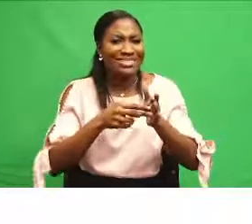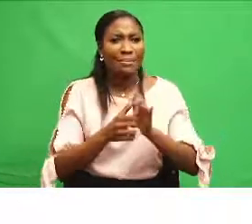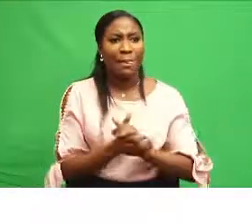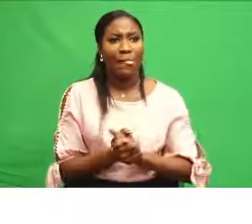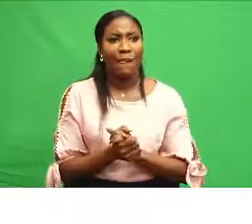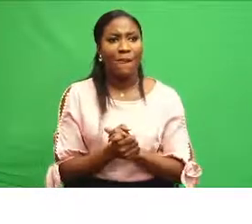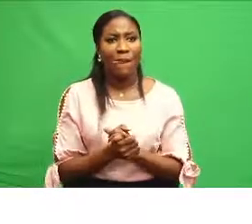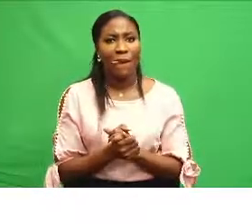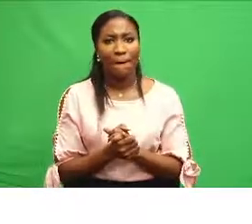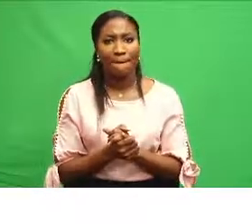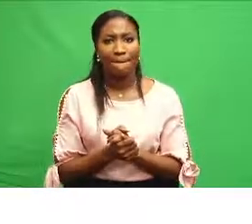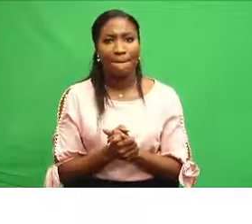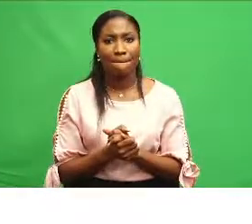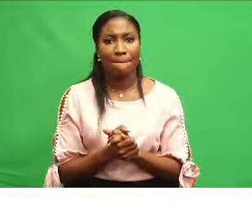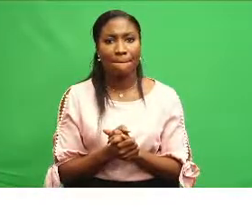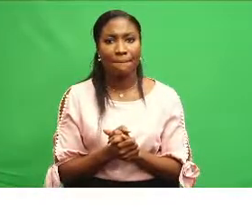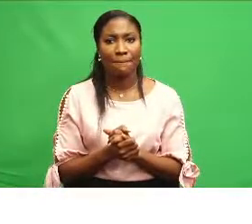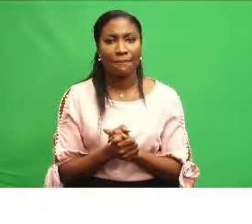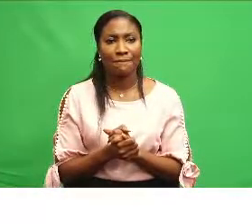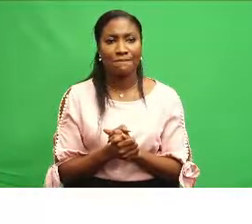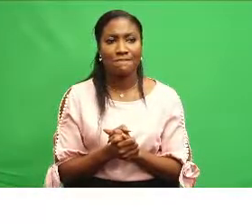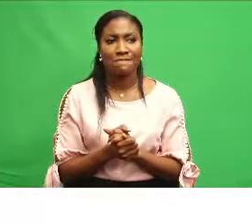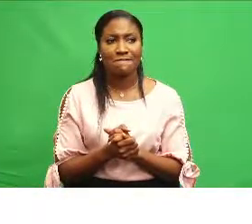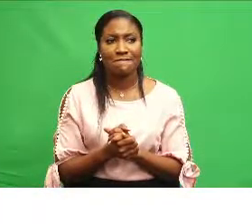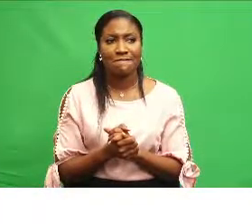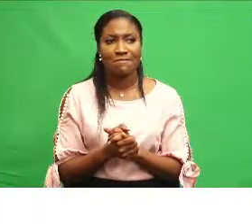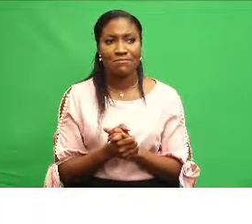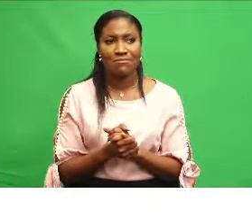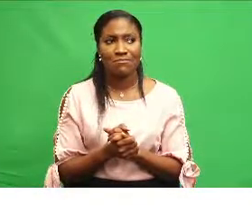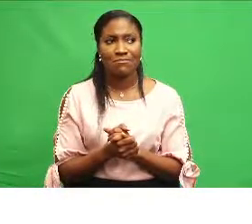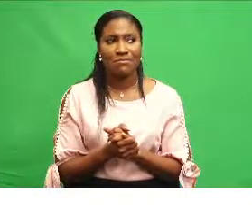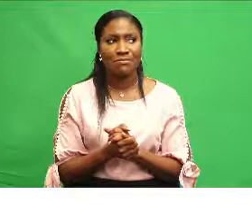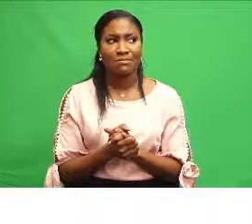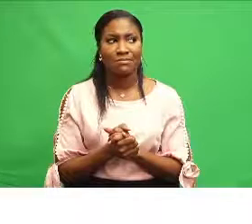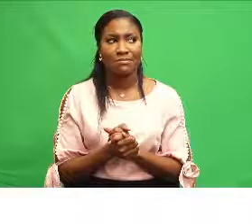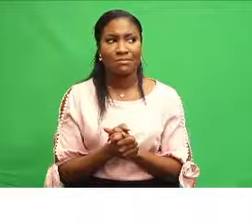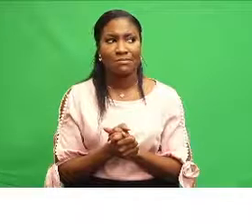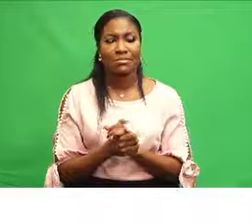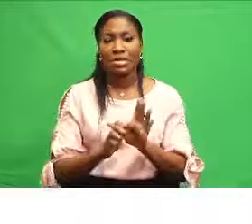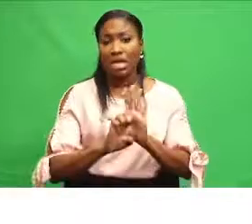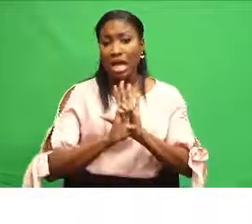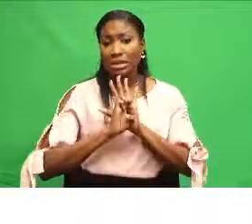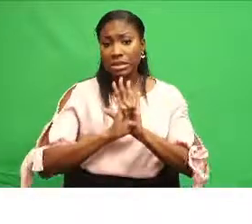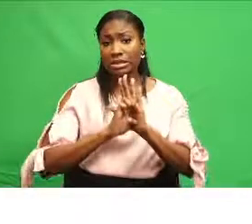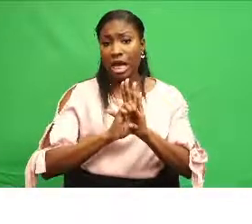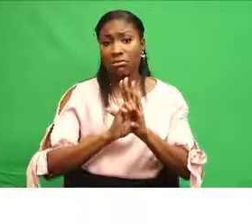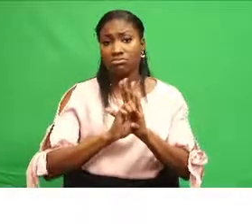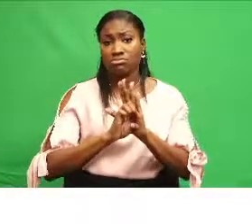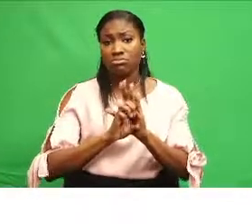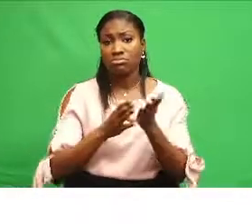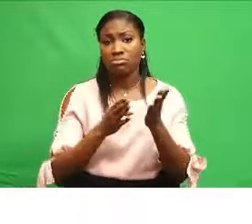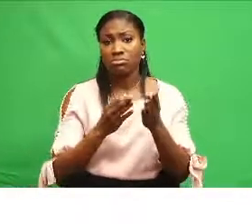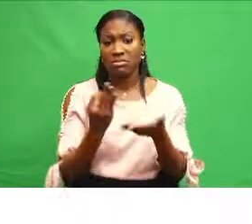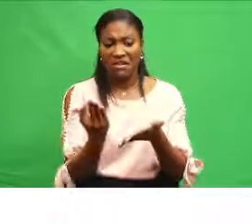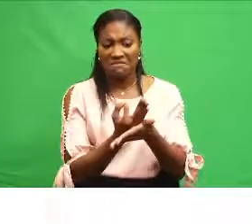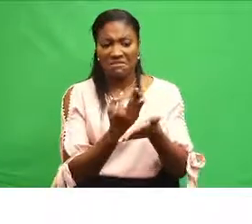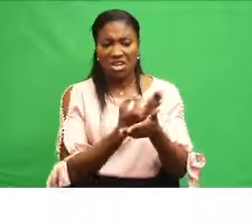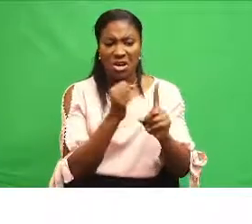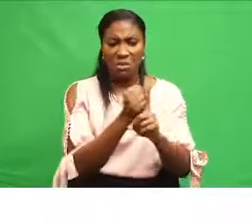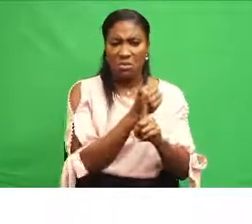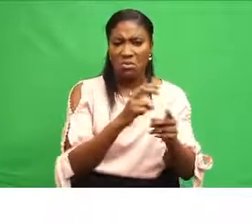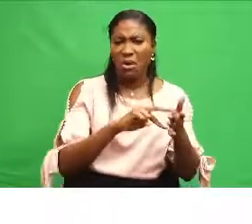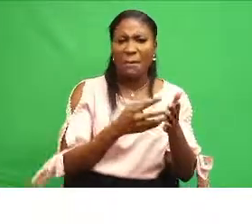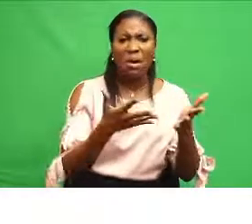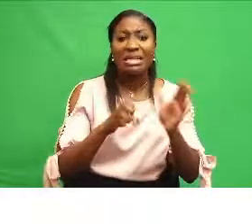implications of such an act. Now, more practically speaking, examples of EFA include, it could be the